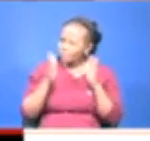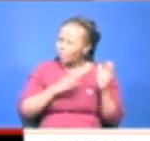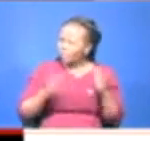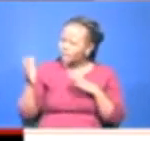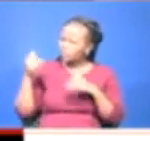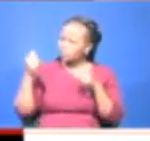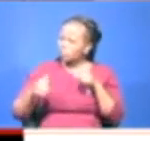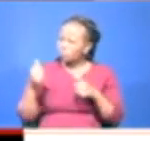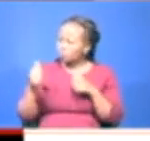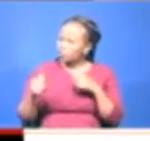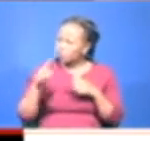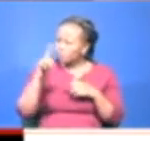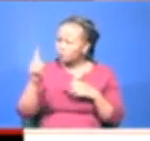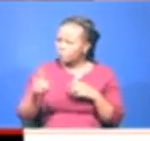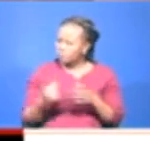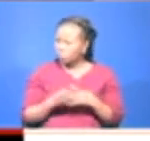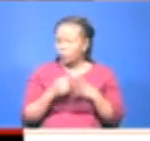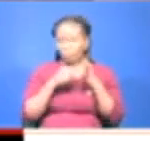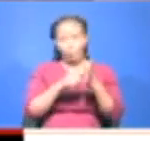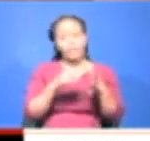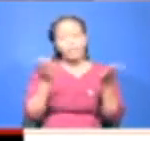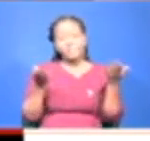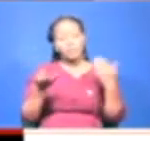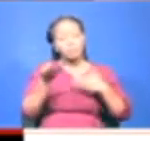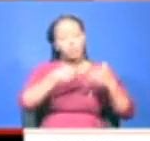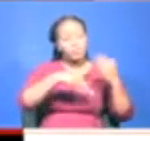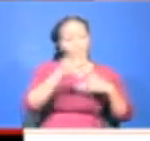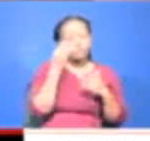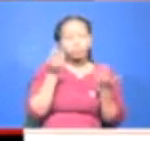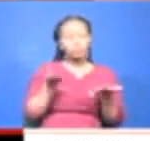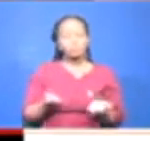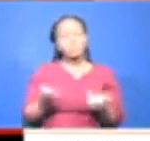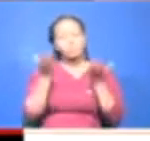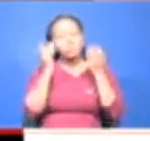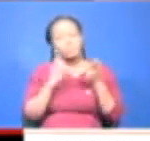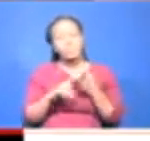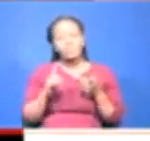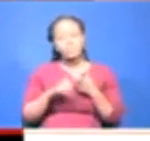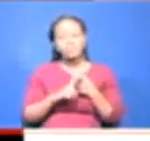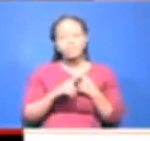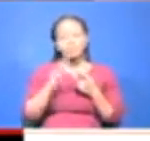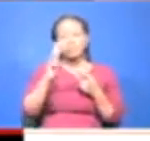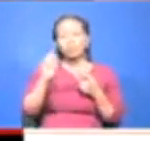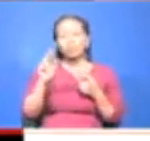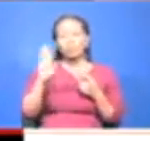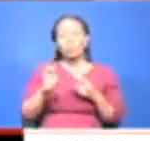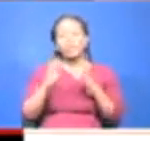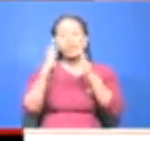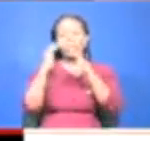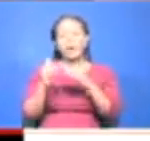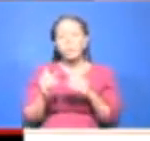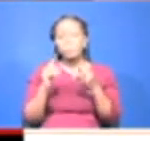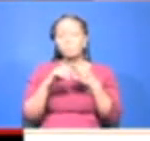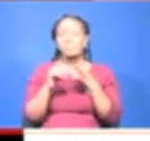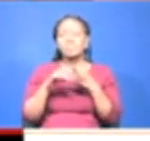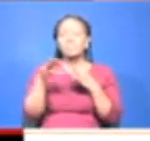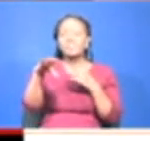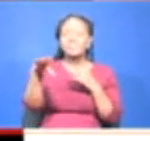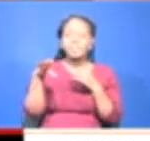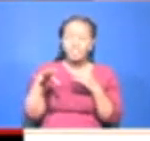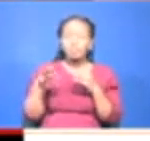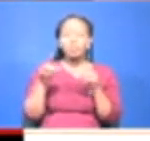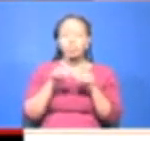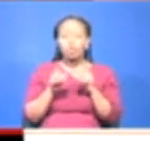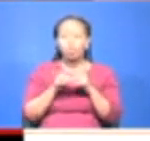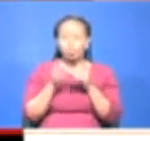So supply chain improvements, warehousing, timely transport, then sort of on the finance side,